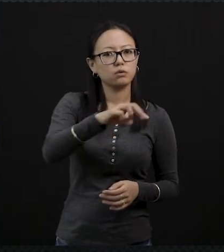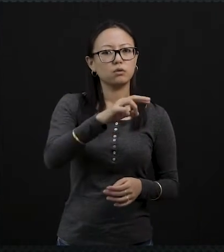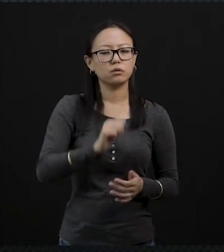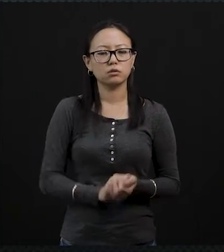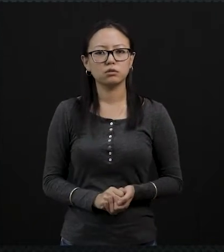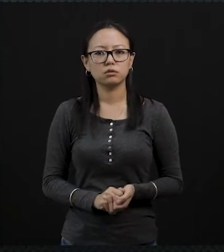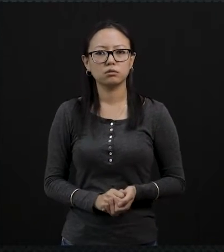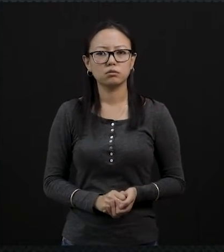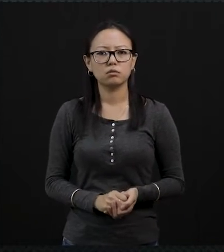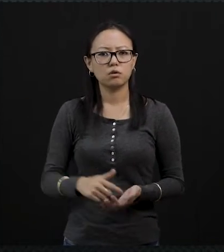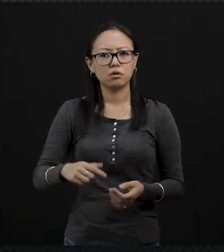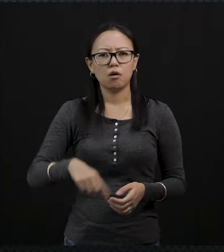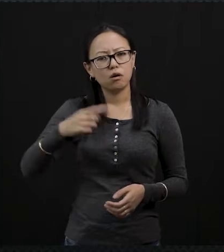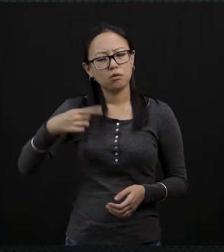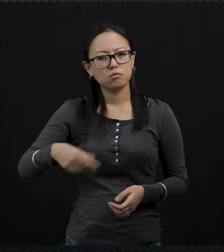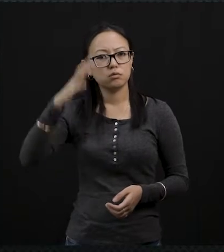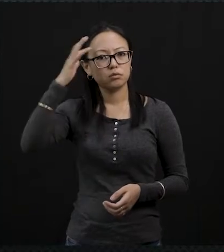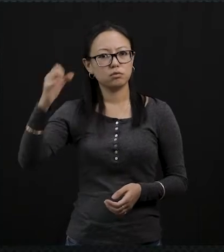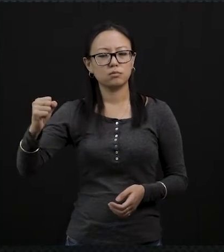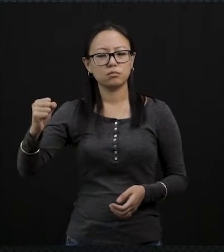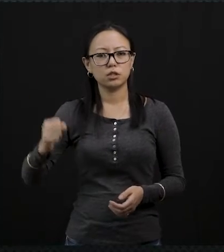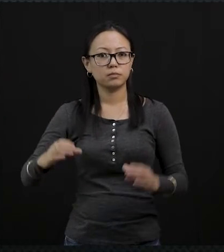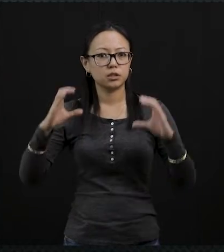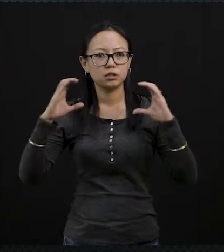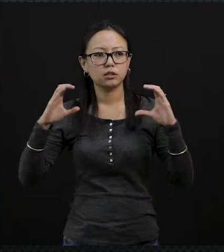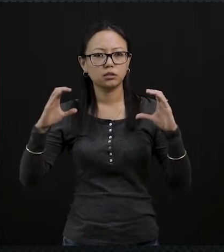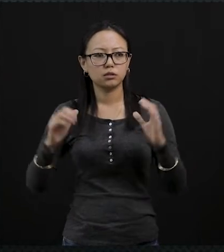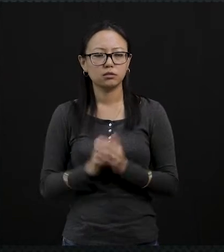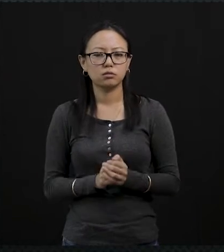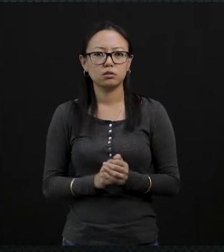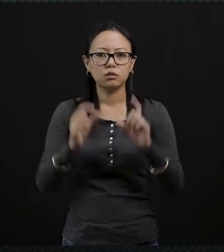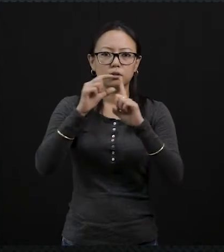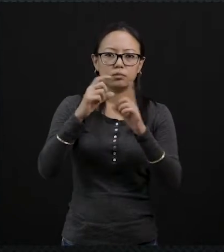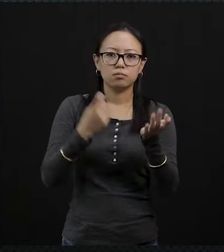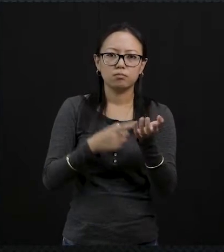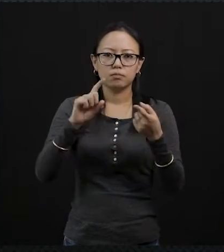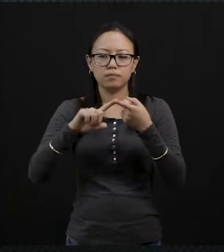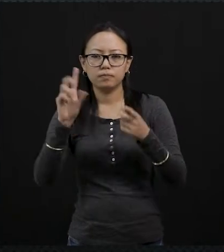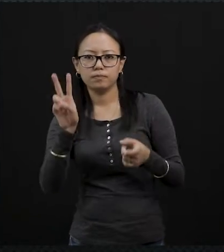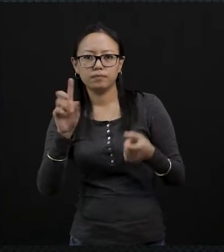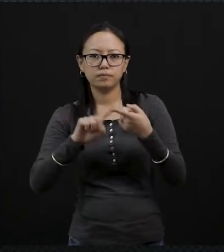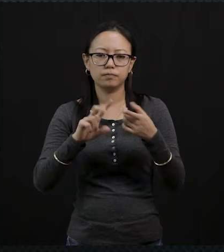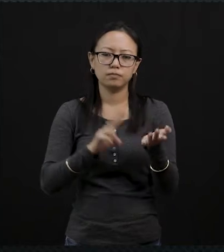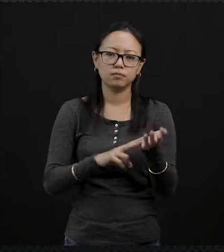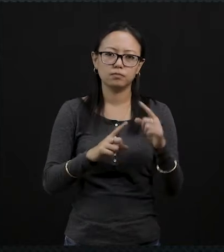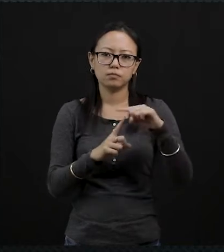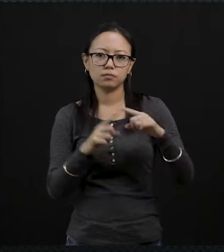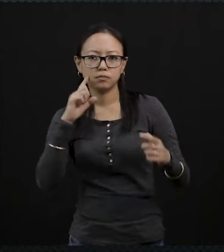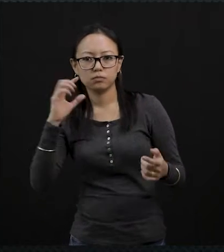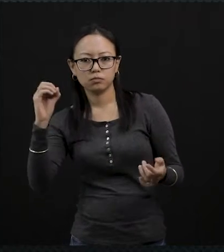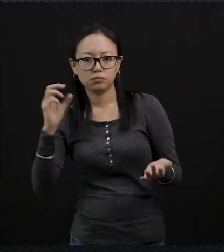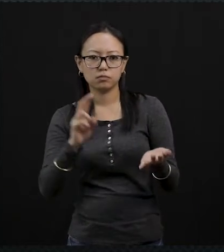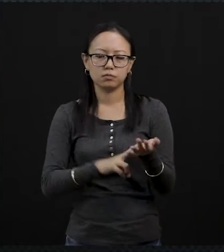we should be very careful. Okay? And prevention is better. Okay? Now